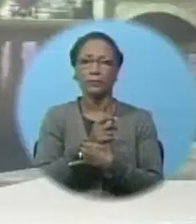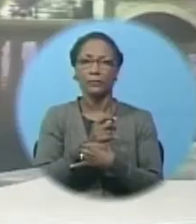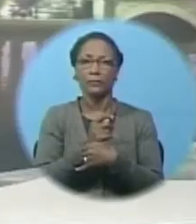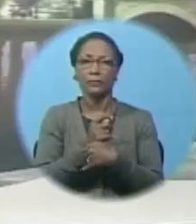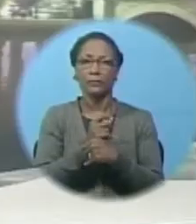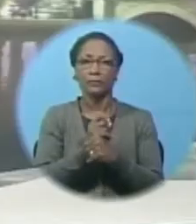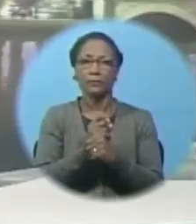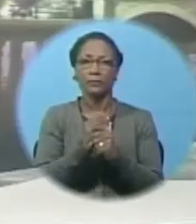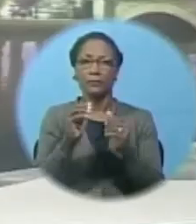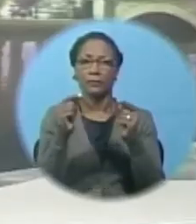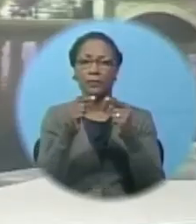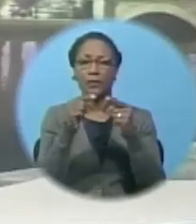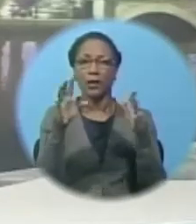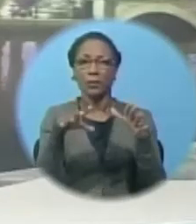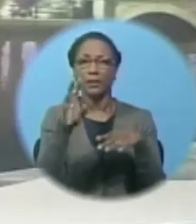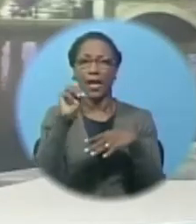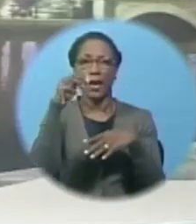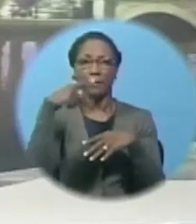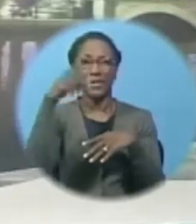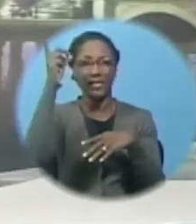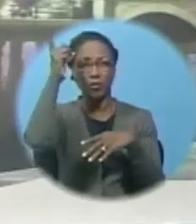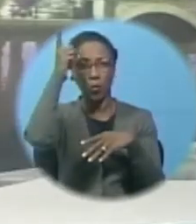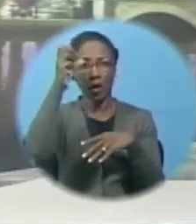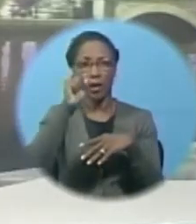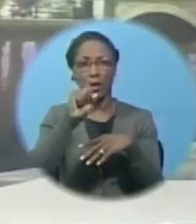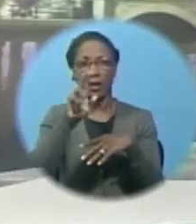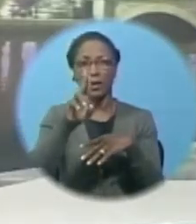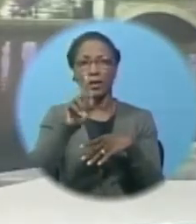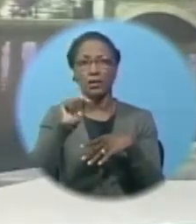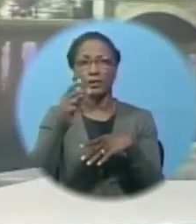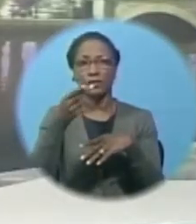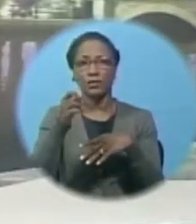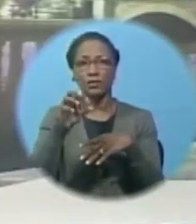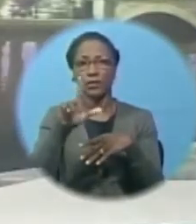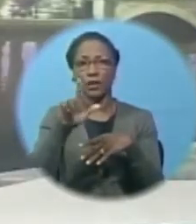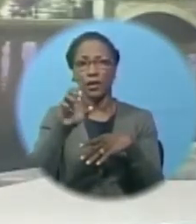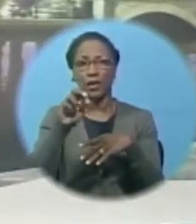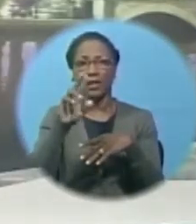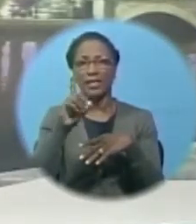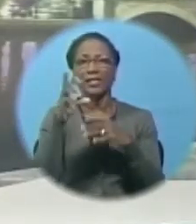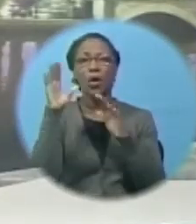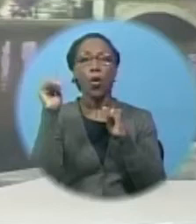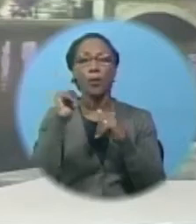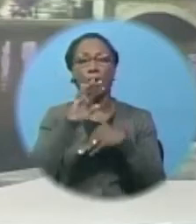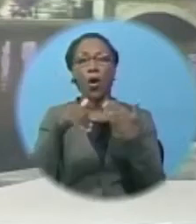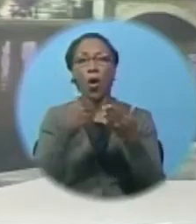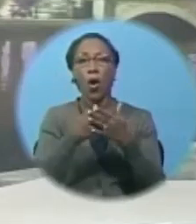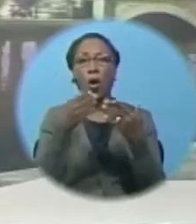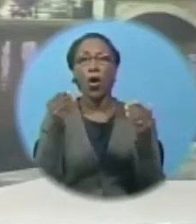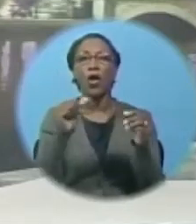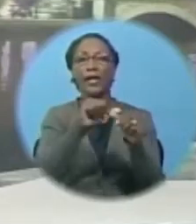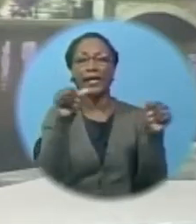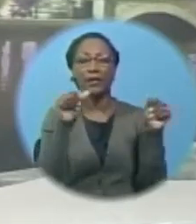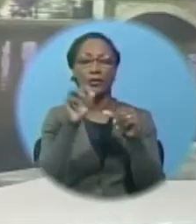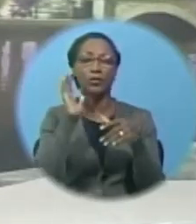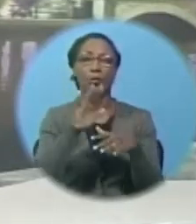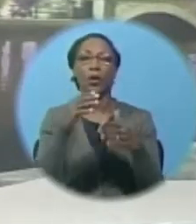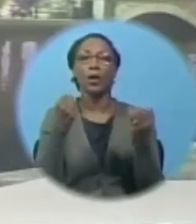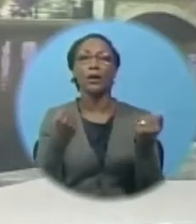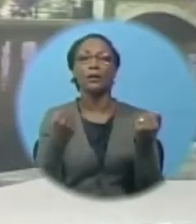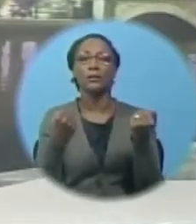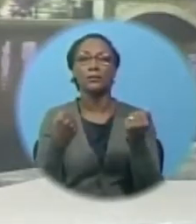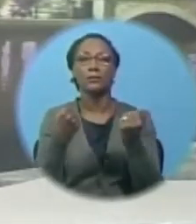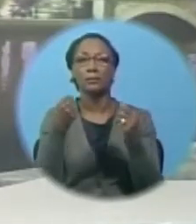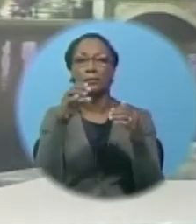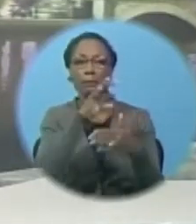here. Opposition MP Dwight Sutherland hopes all areas will benefit from the program. While the BLP supports it, he